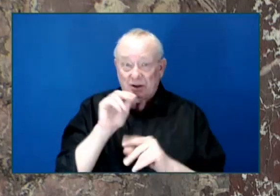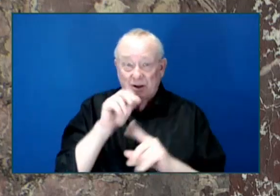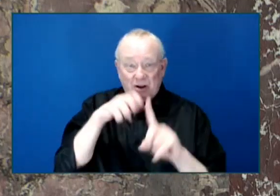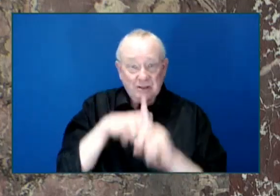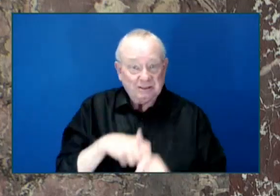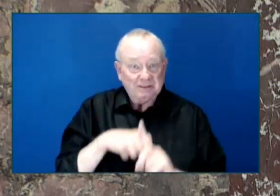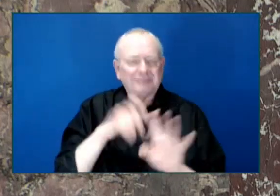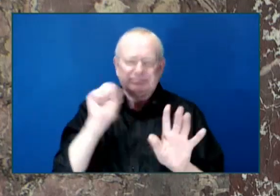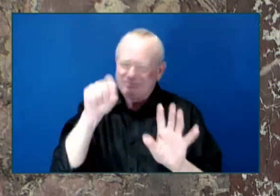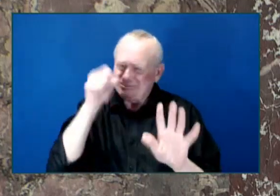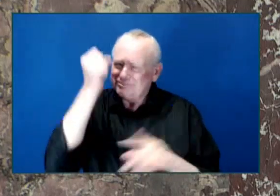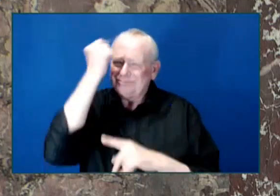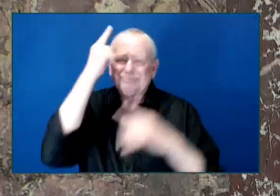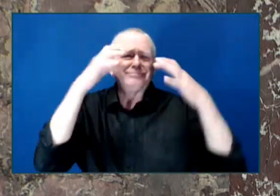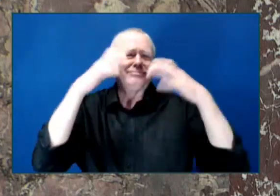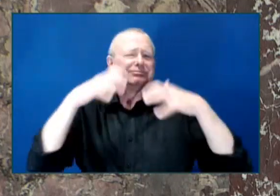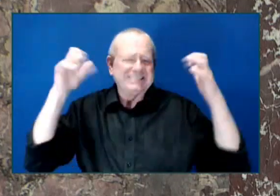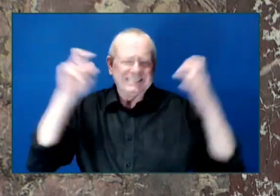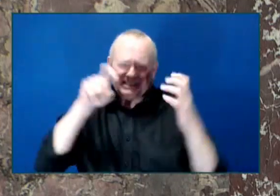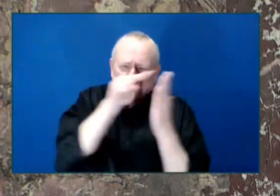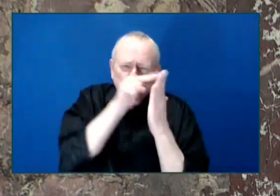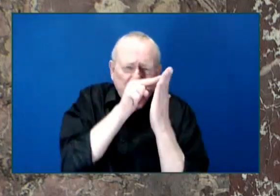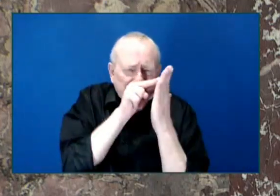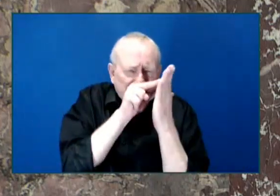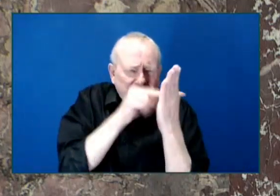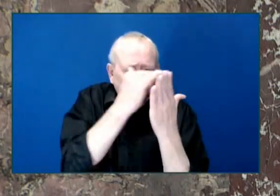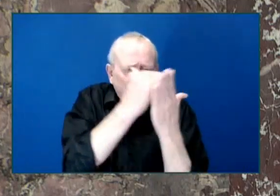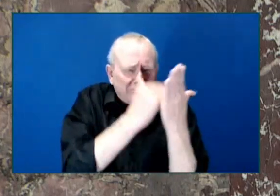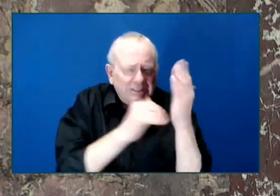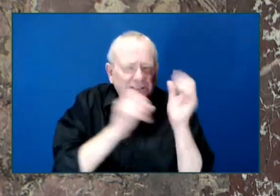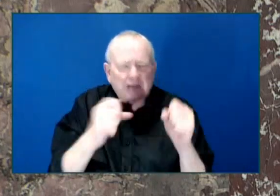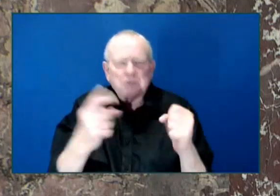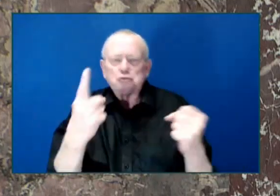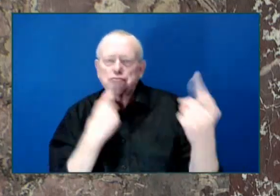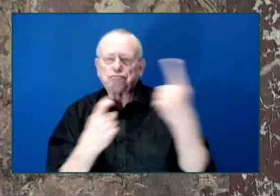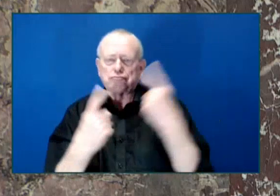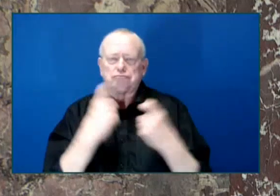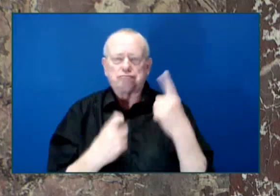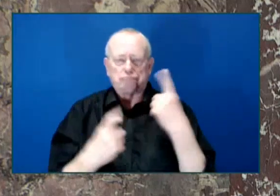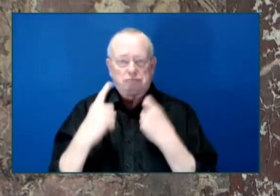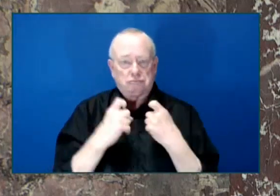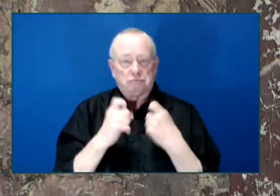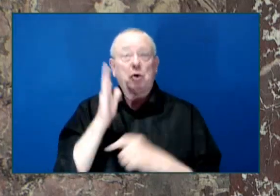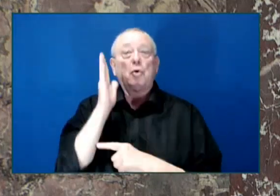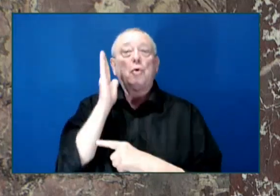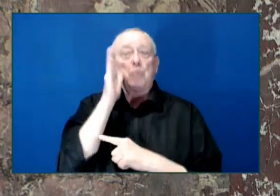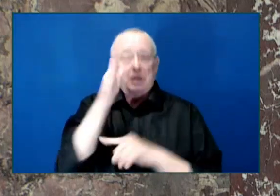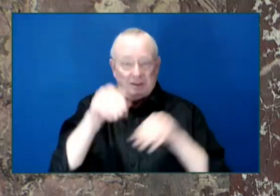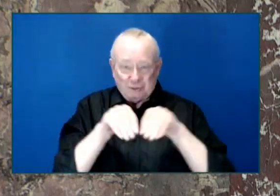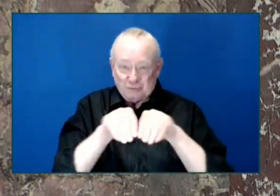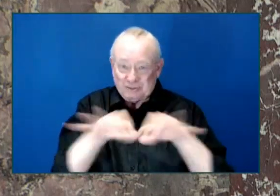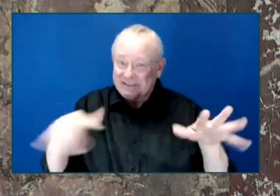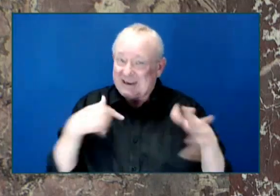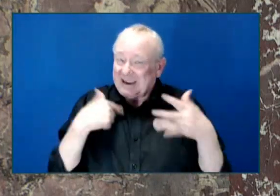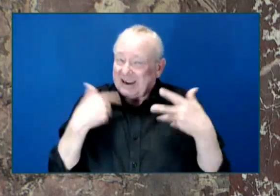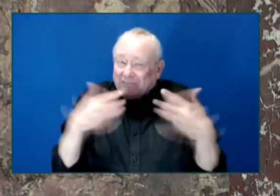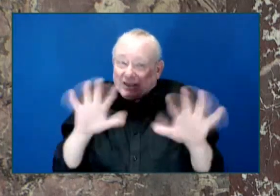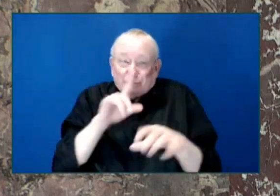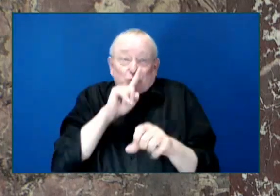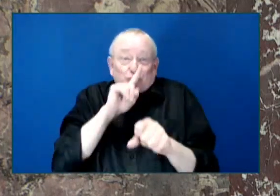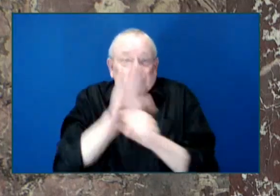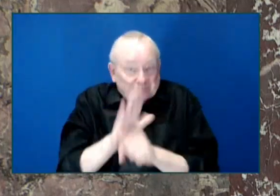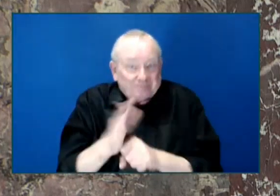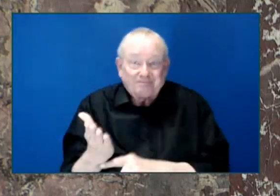on this report. We'll release it, and I committed to this House to table it in this place